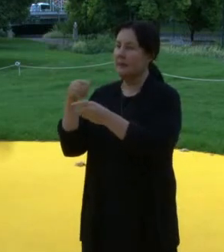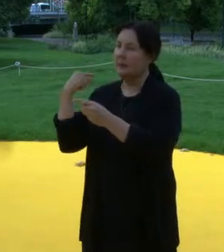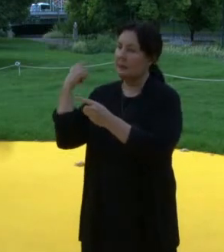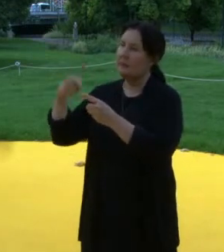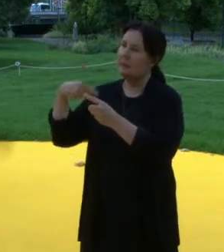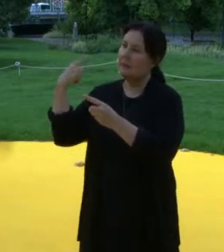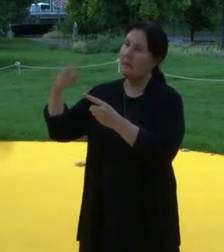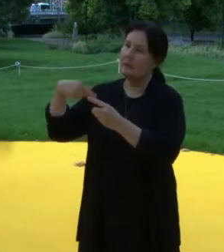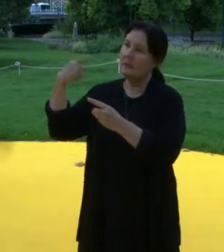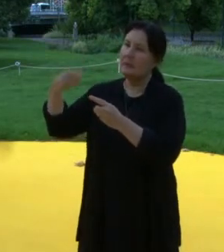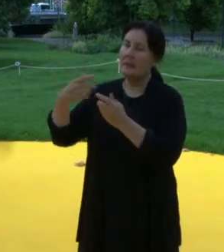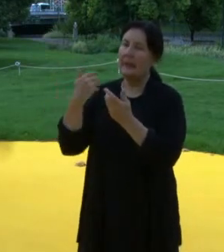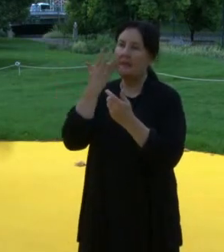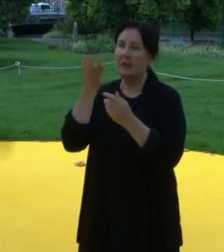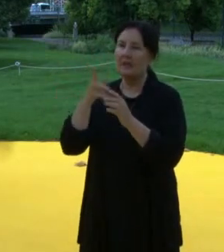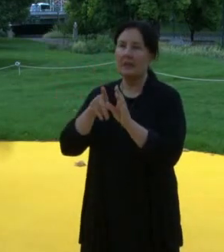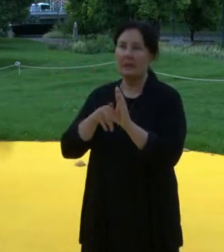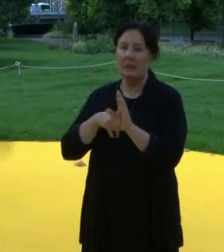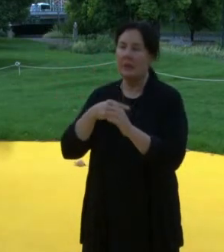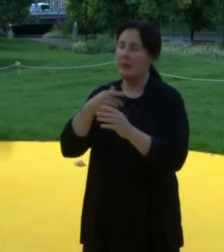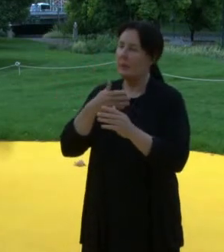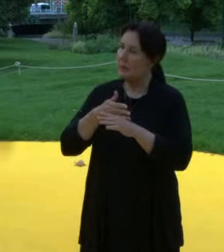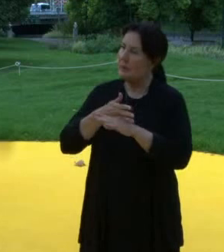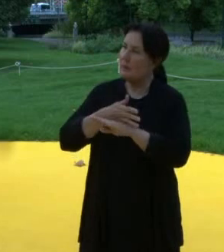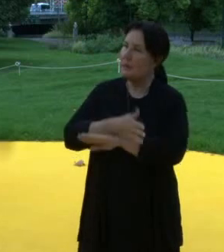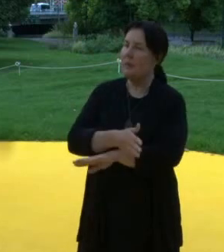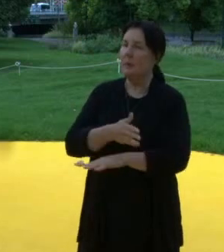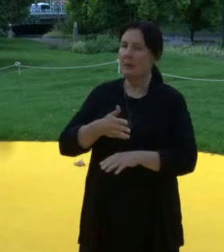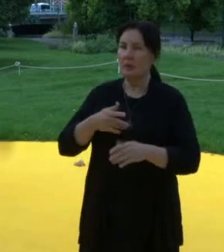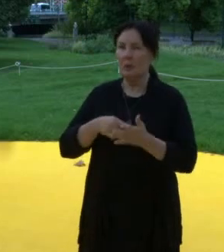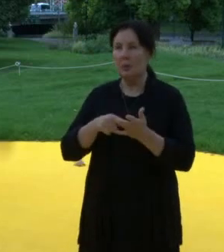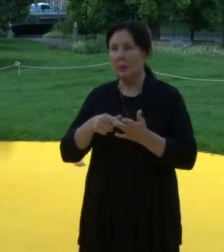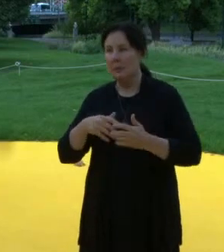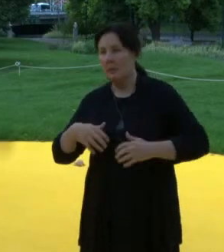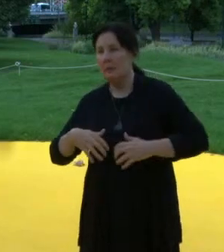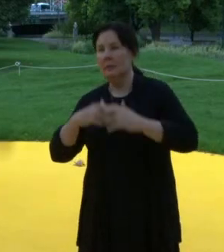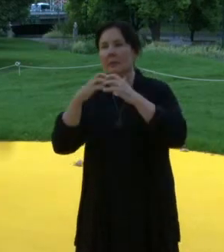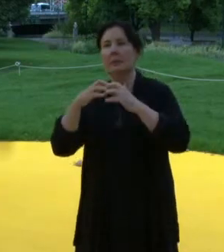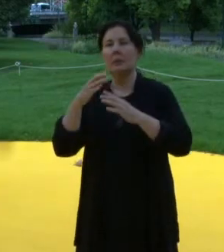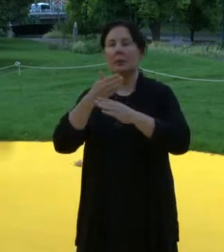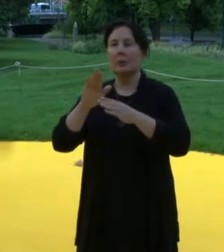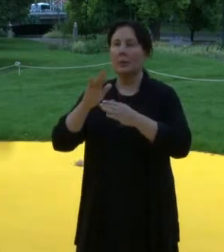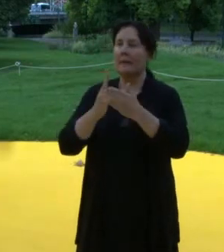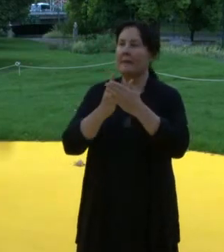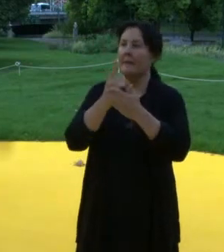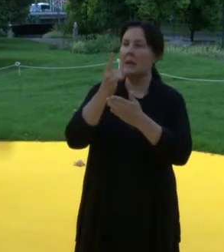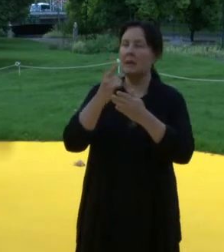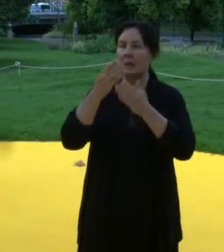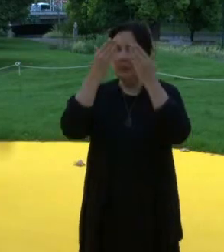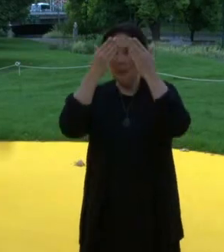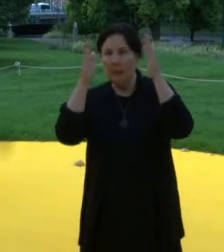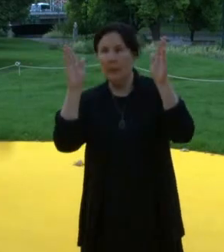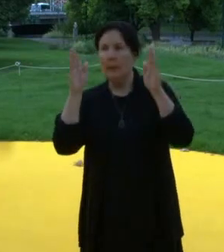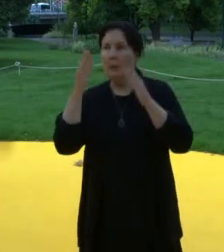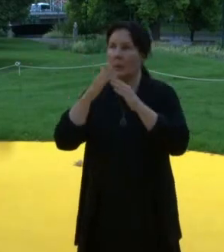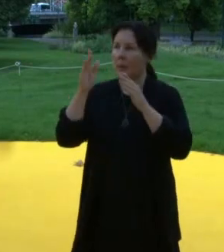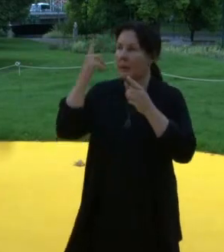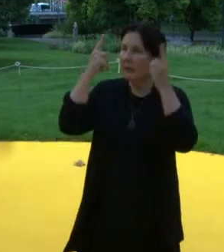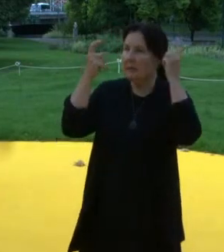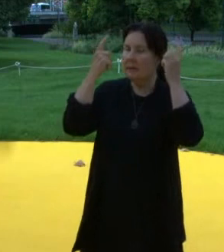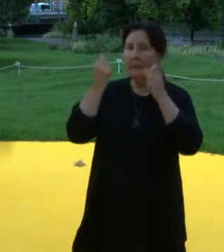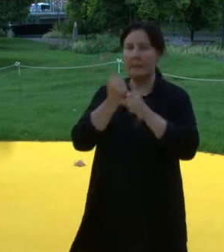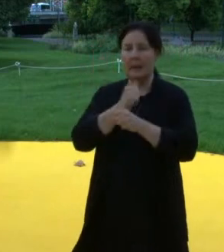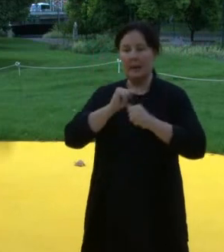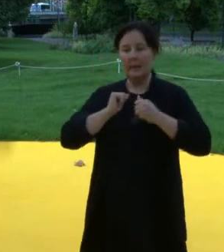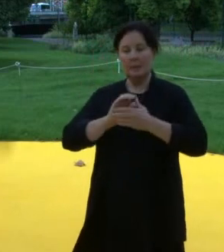work tirelessly to bring together a program of events that opens our minds to new ideas and deepens our appreciation of